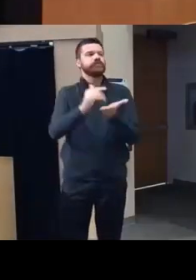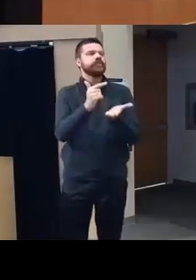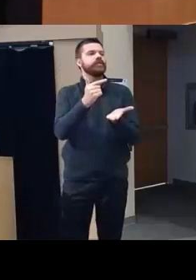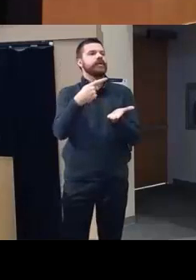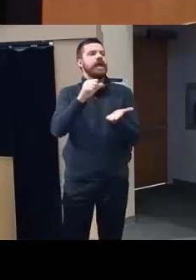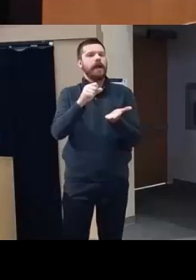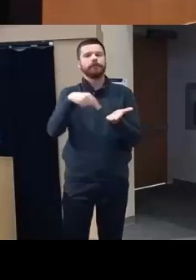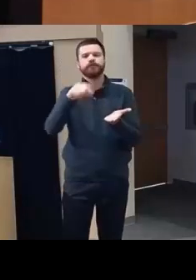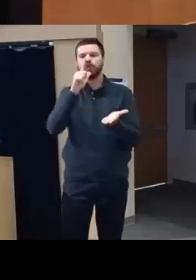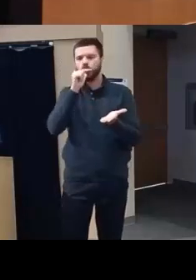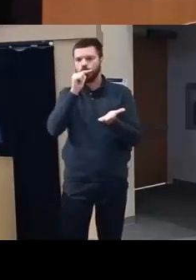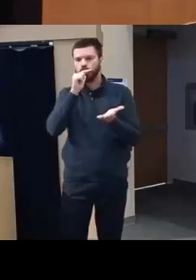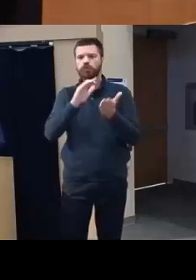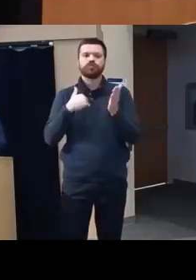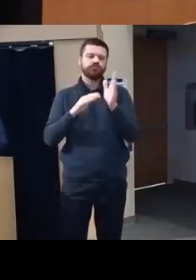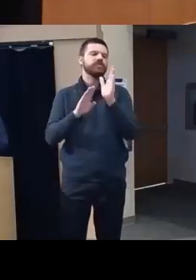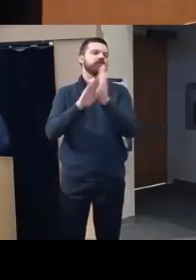who have developed an opioid use disorder.